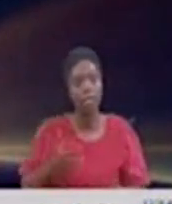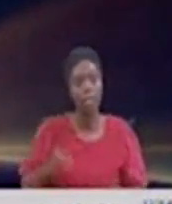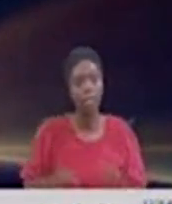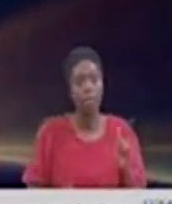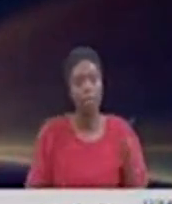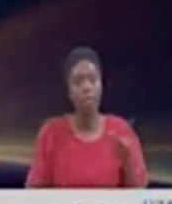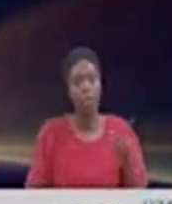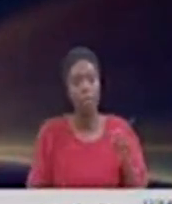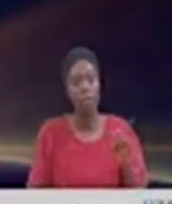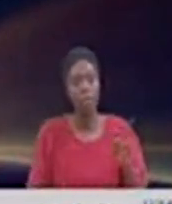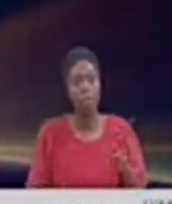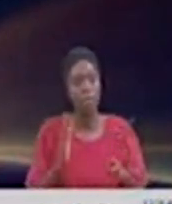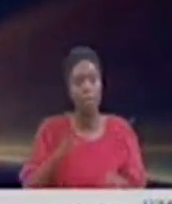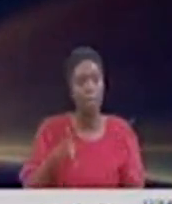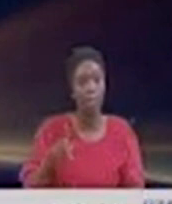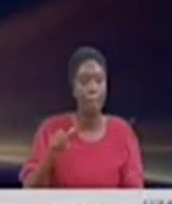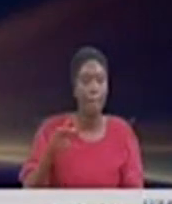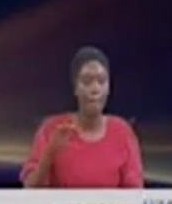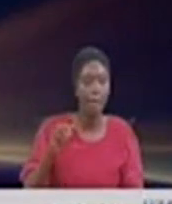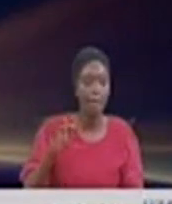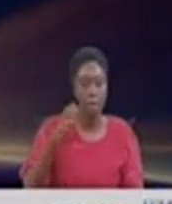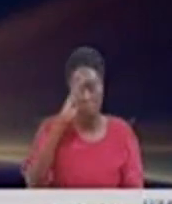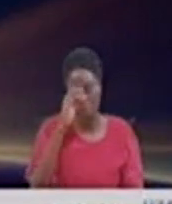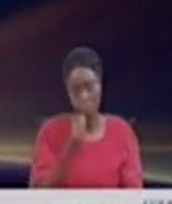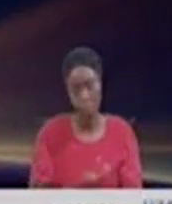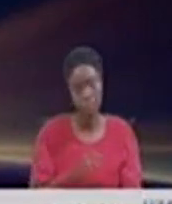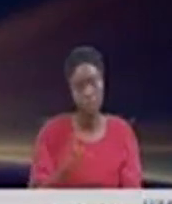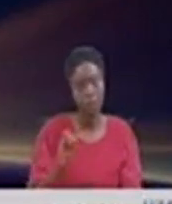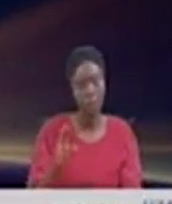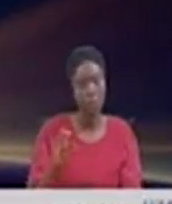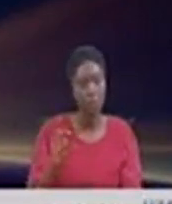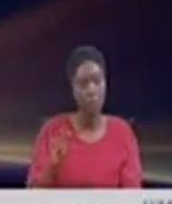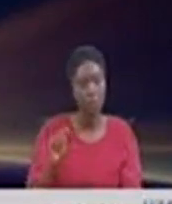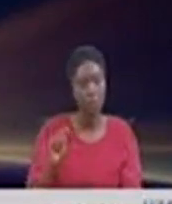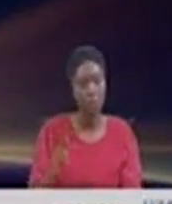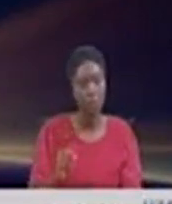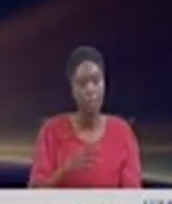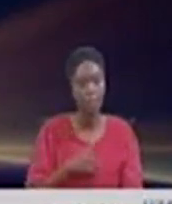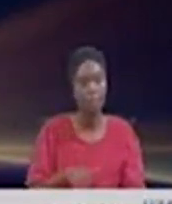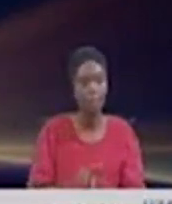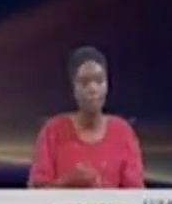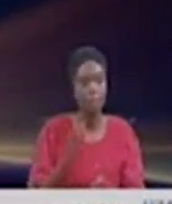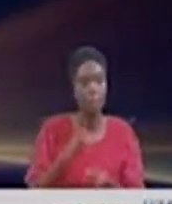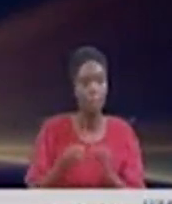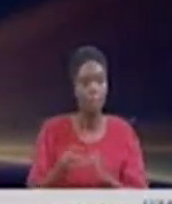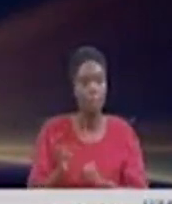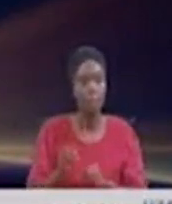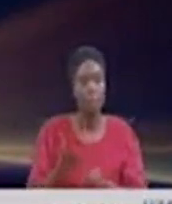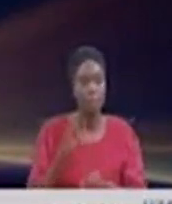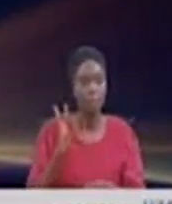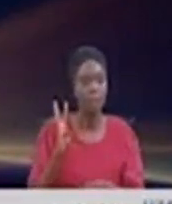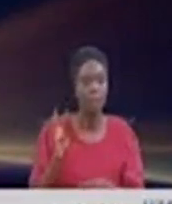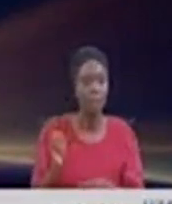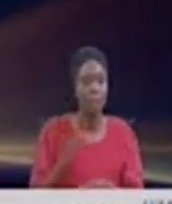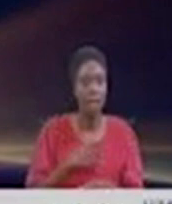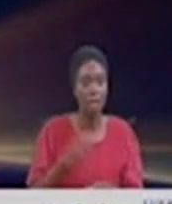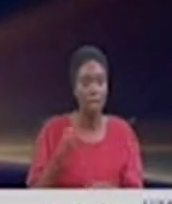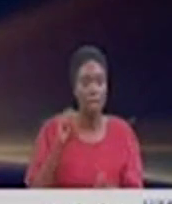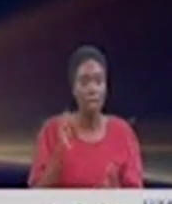be Pagiel the son of Ochran, and his host, and those that were numbered of them, were